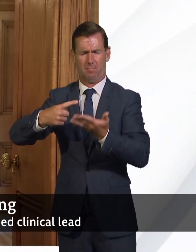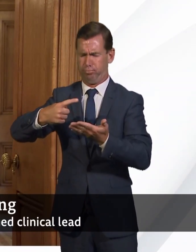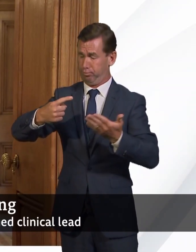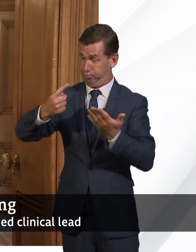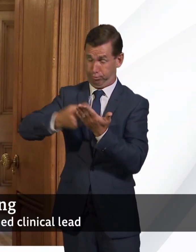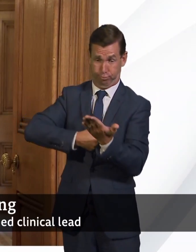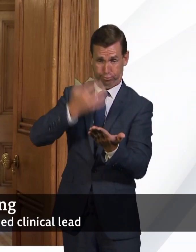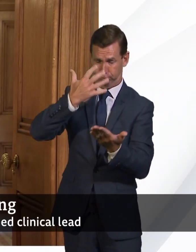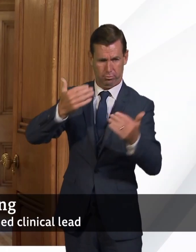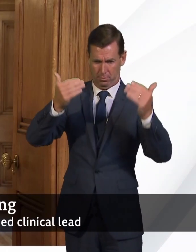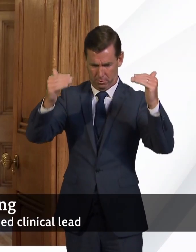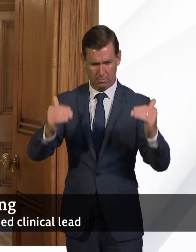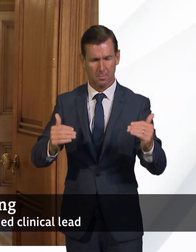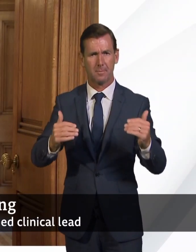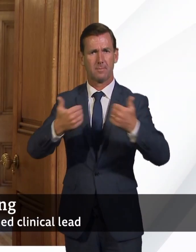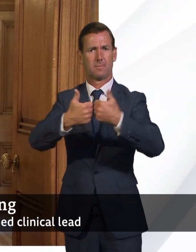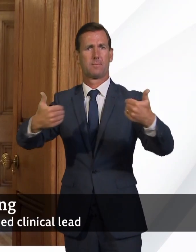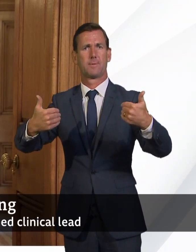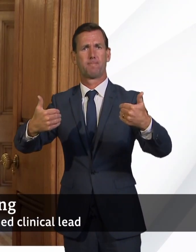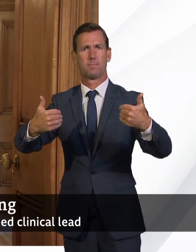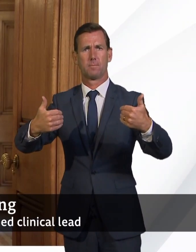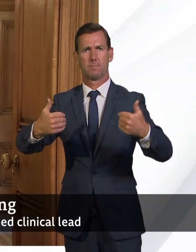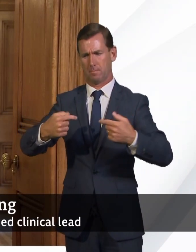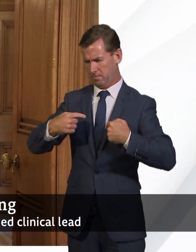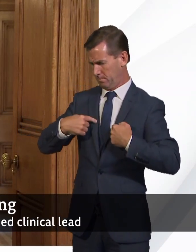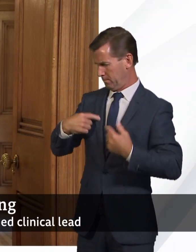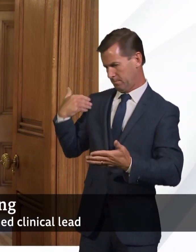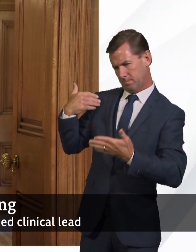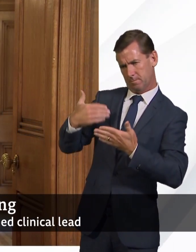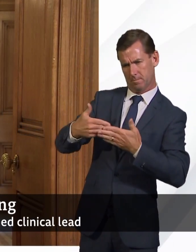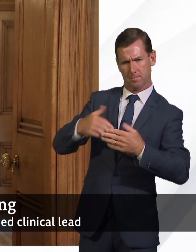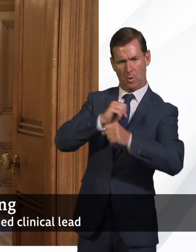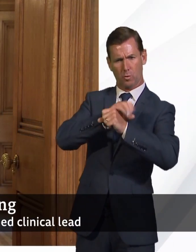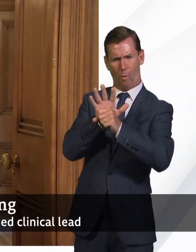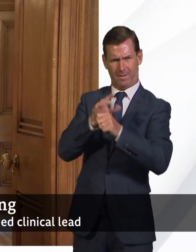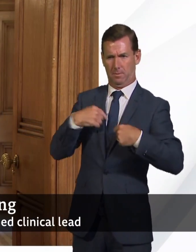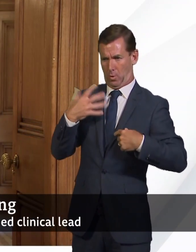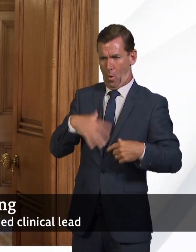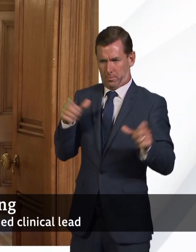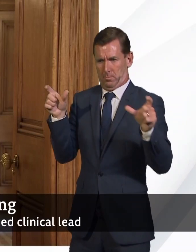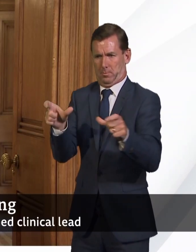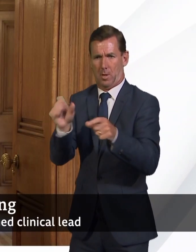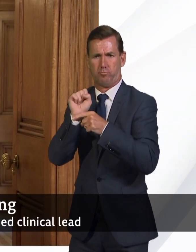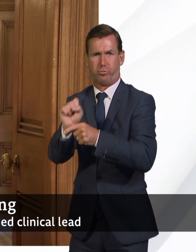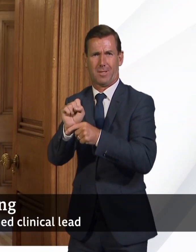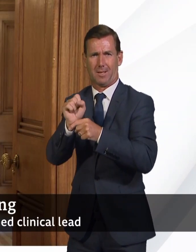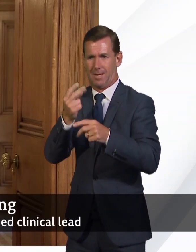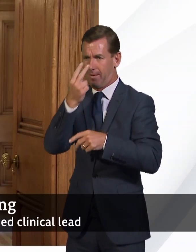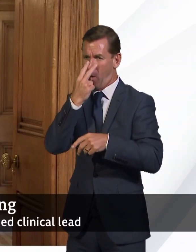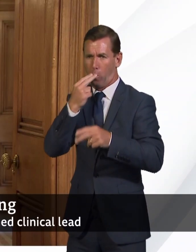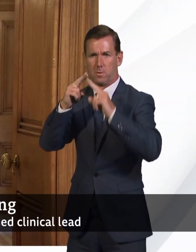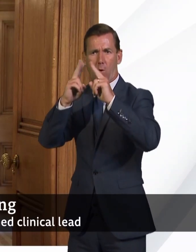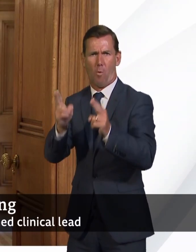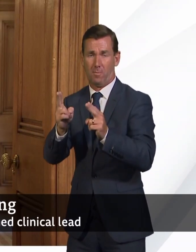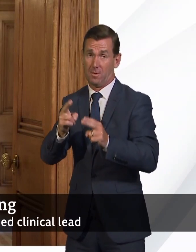From the start, we've worked incredibly hard to throw that protective ring around our care homes. Yes, it has been difficult. These